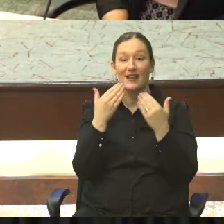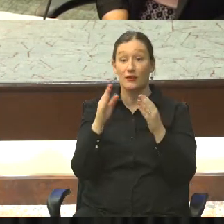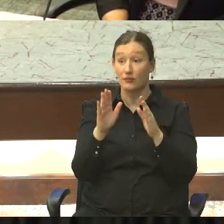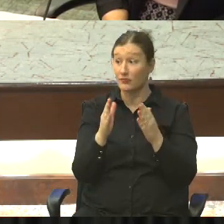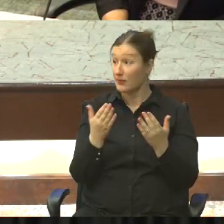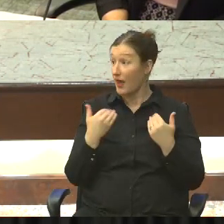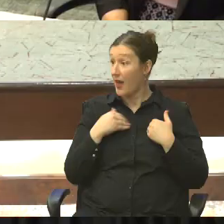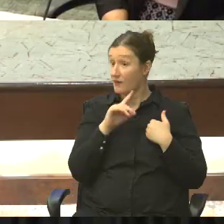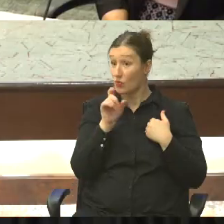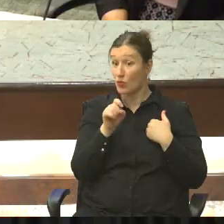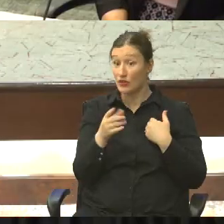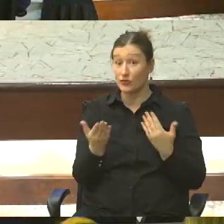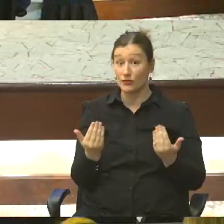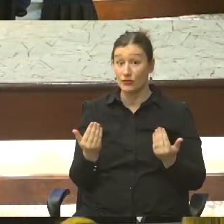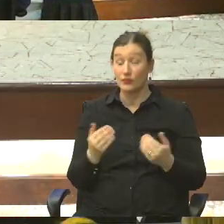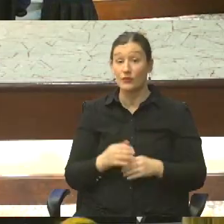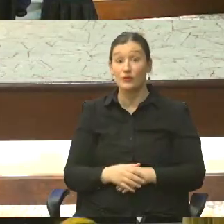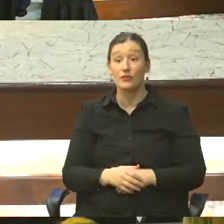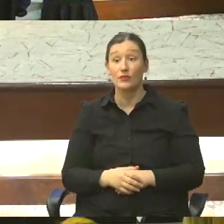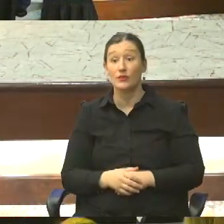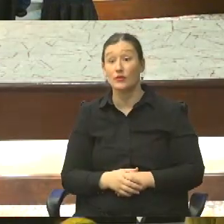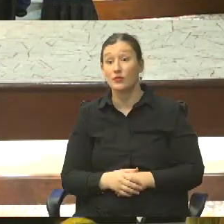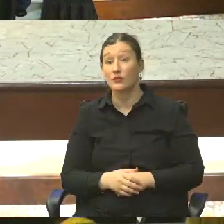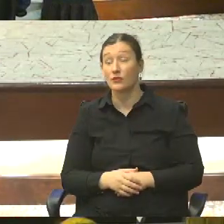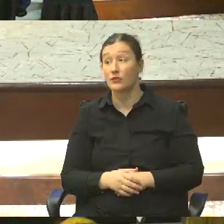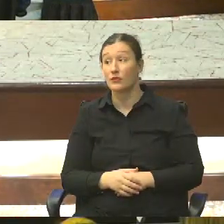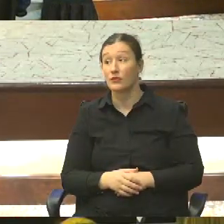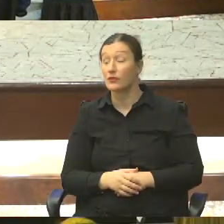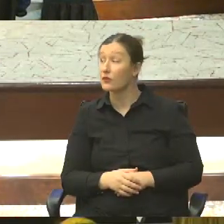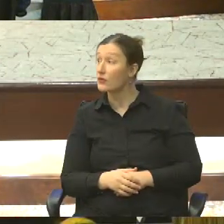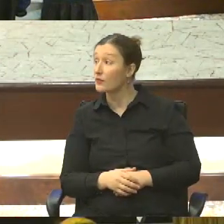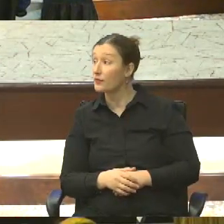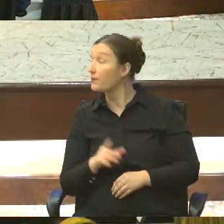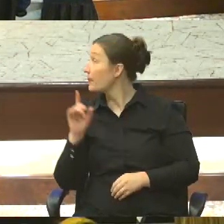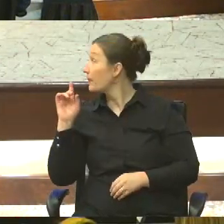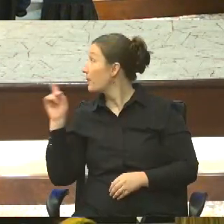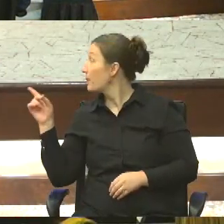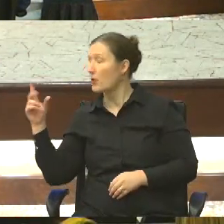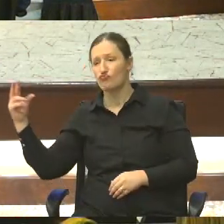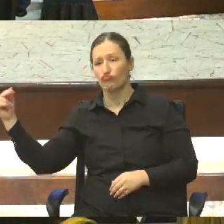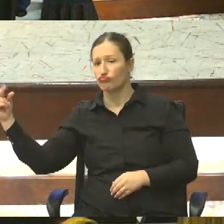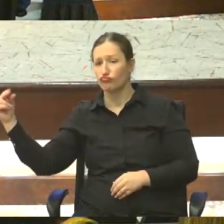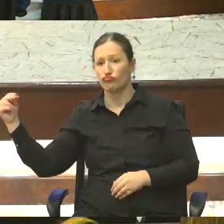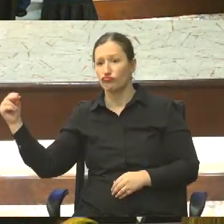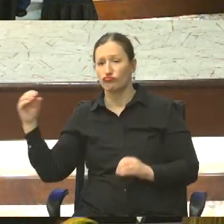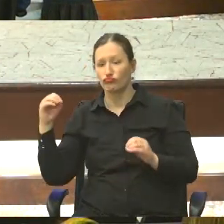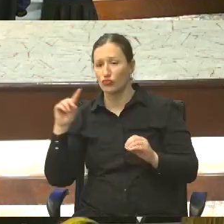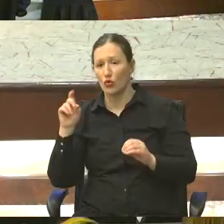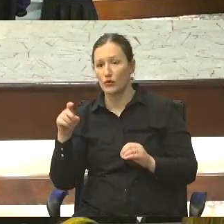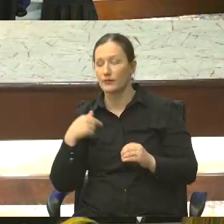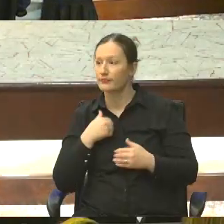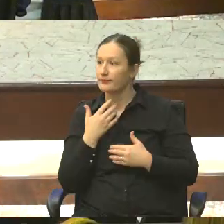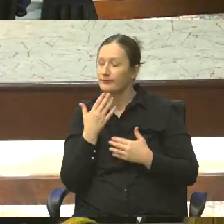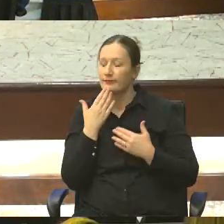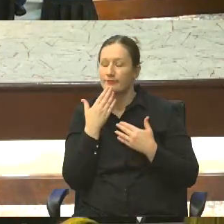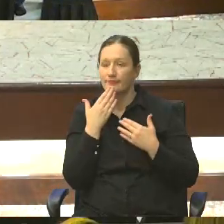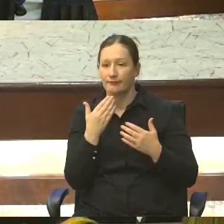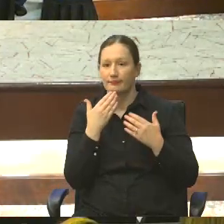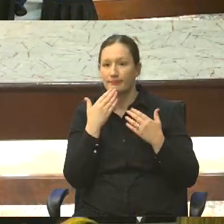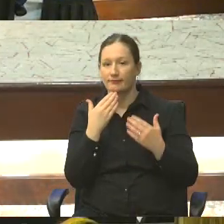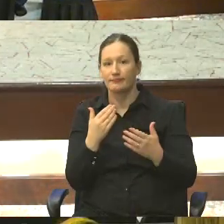questions. Any questions? Council members? No, I don't have any questions. I'm just ever grateful for